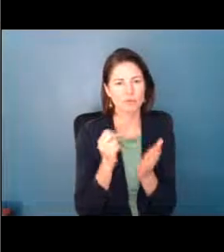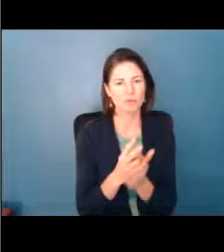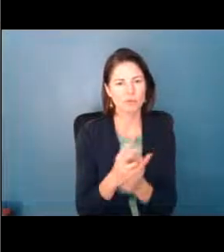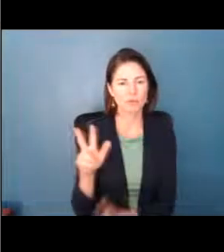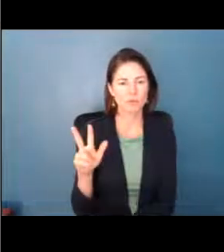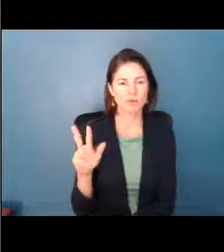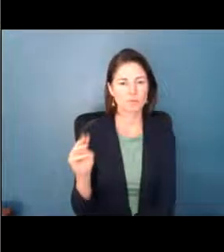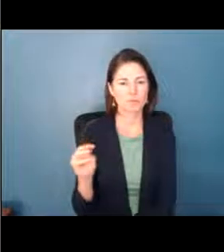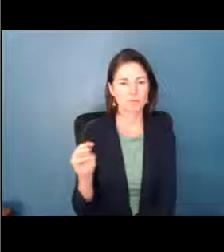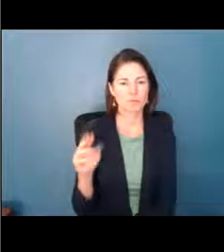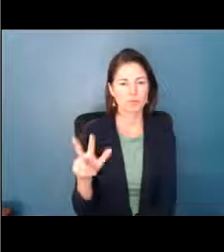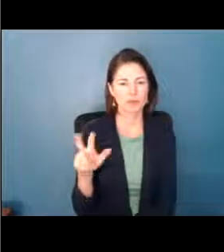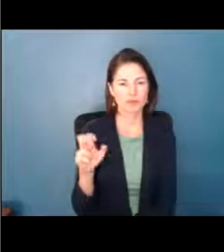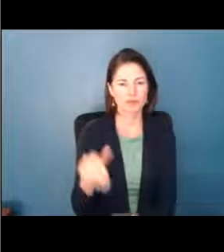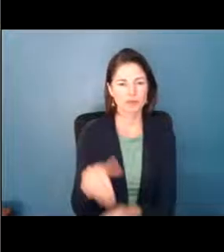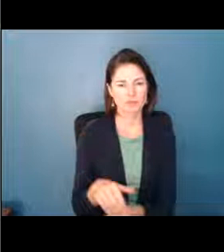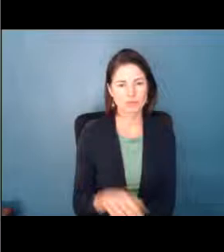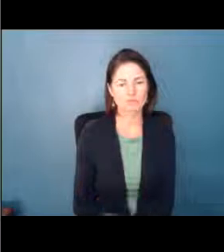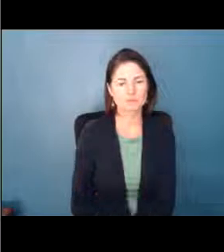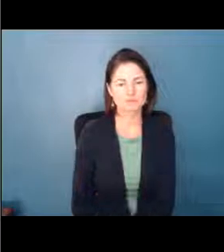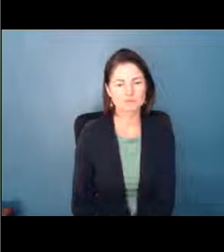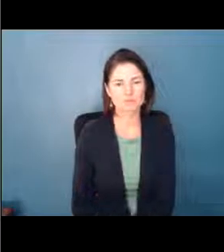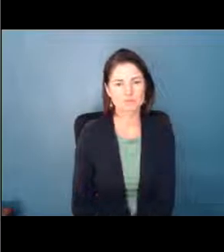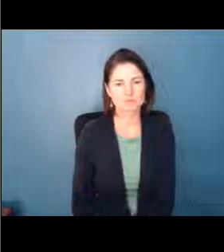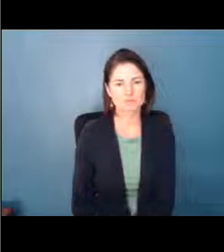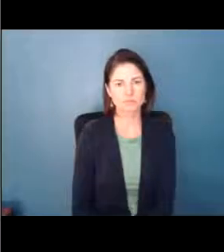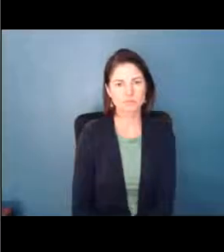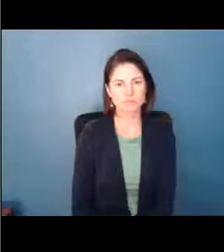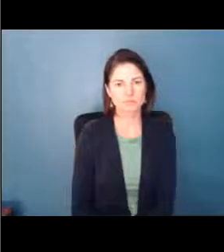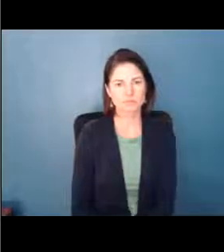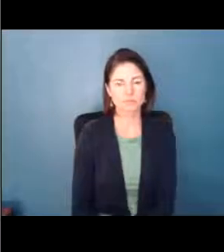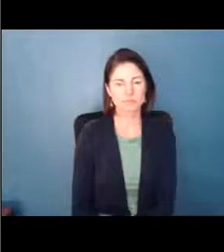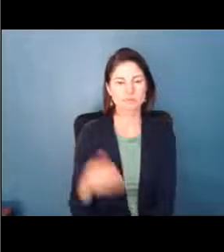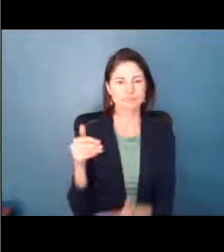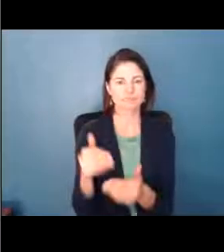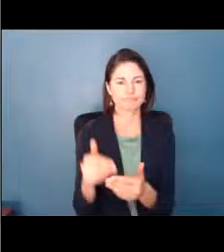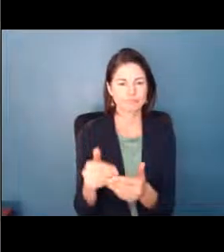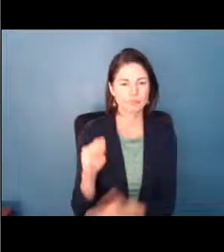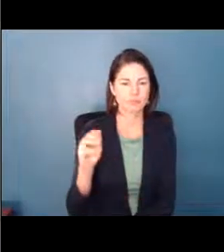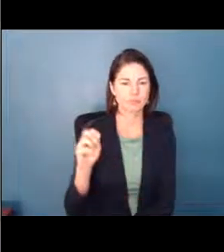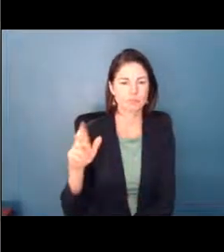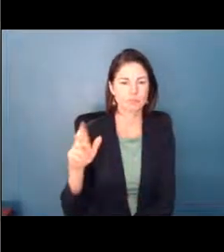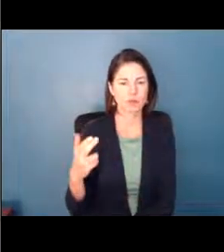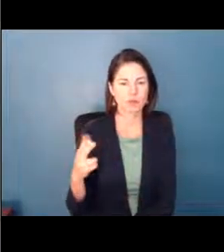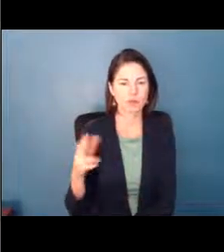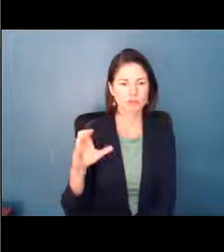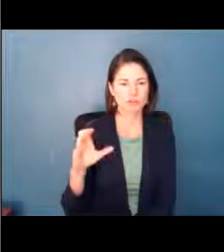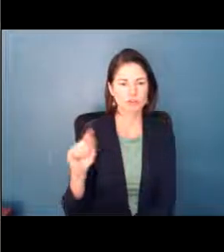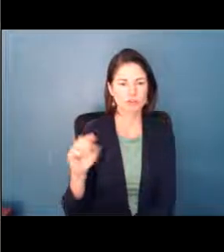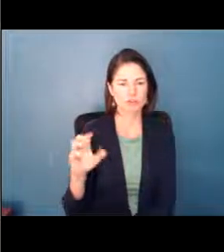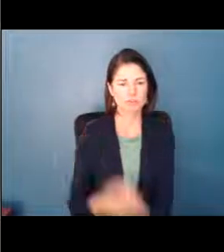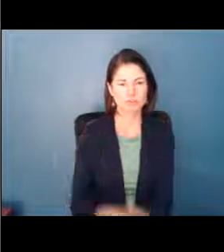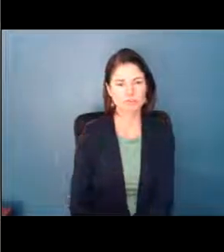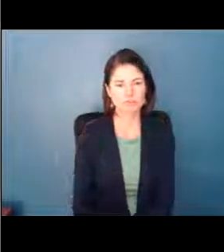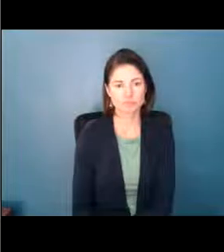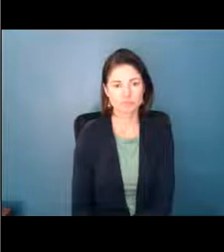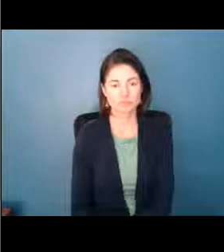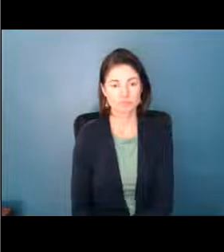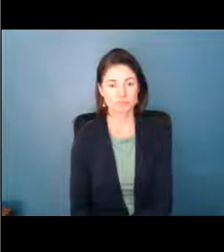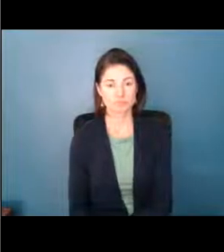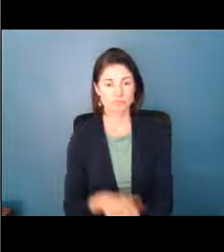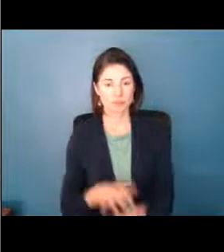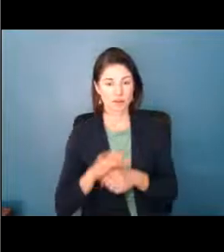to get to with an expectation to get to the March CTC meeting. And you can work with that, Director? Yes, yeah,